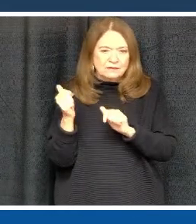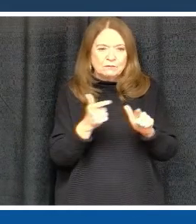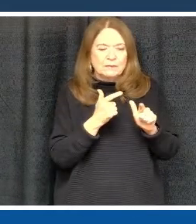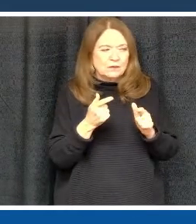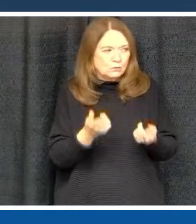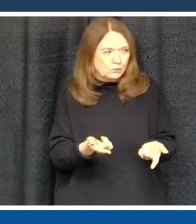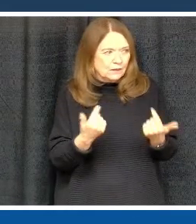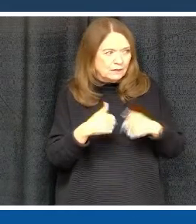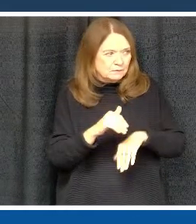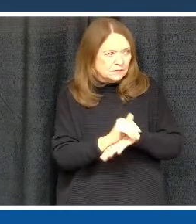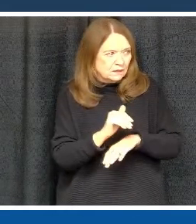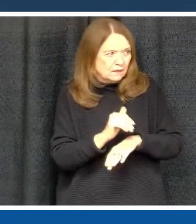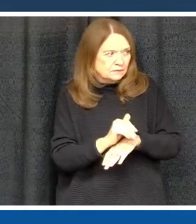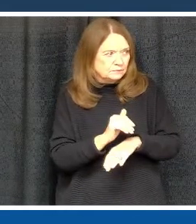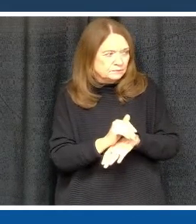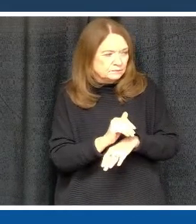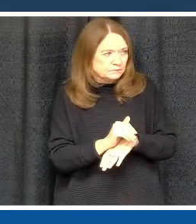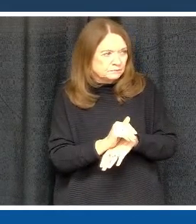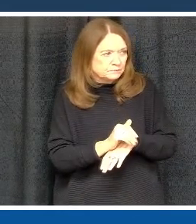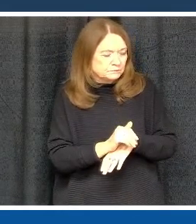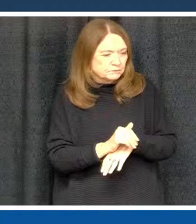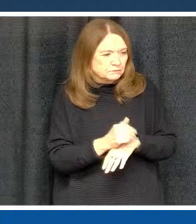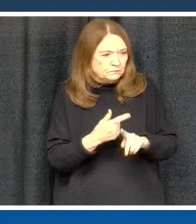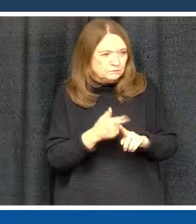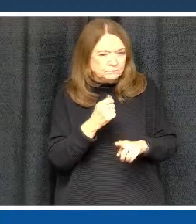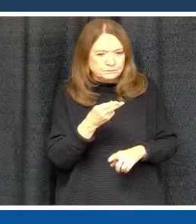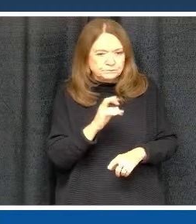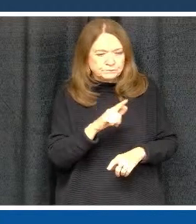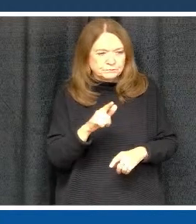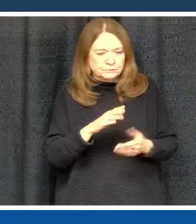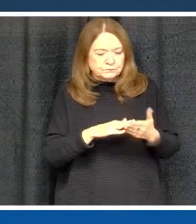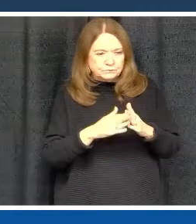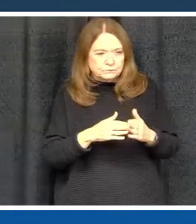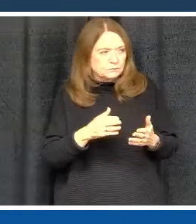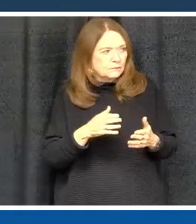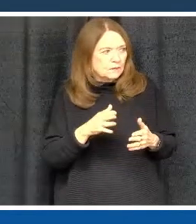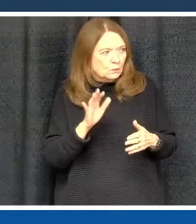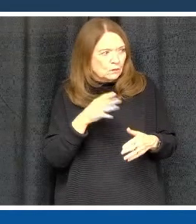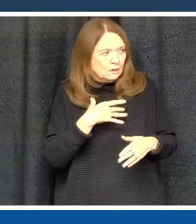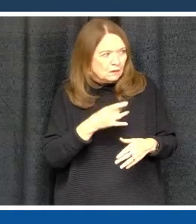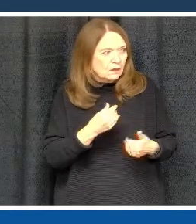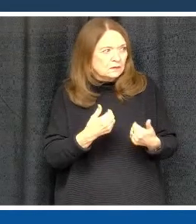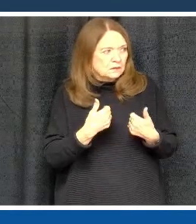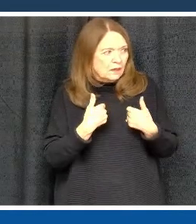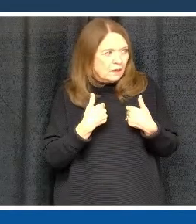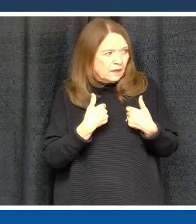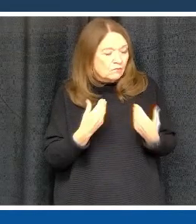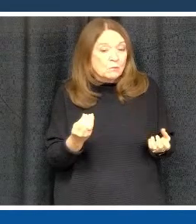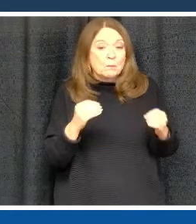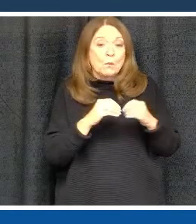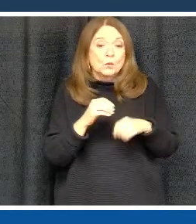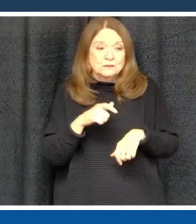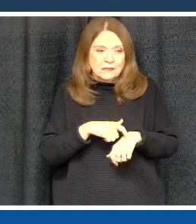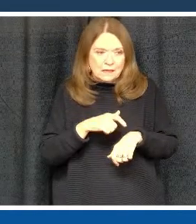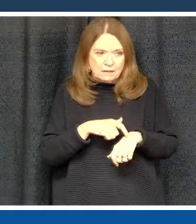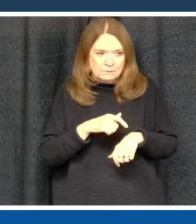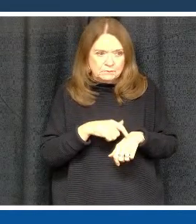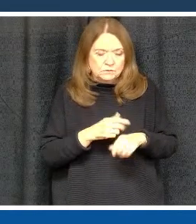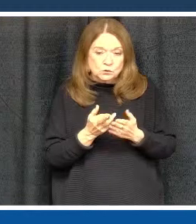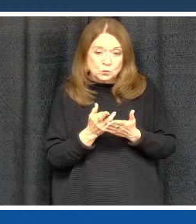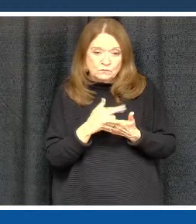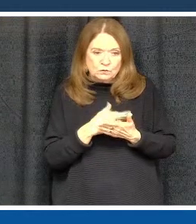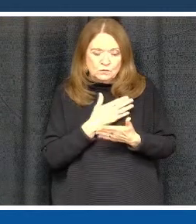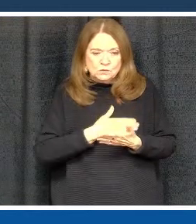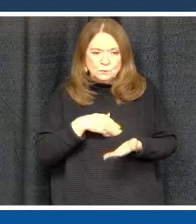out to from the hotel community that would like to have more time to review this to